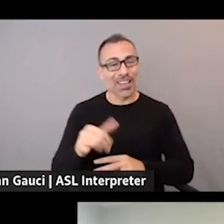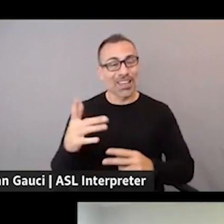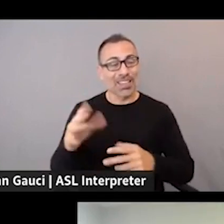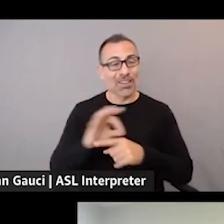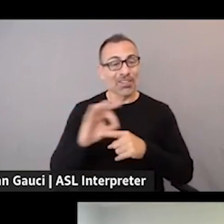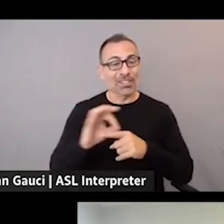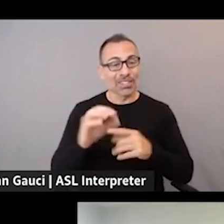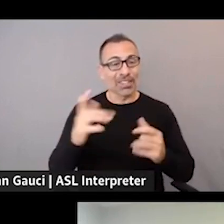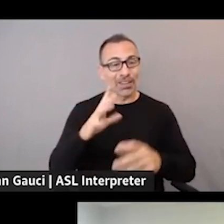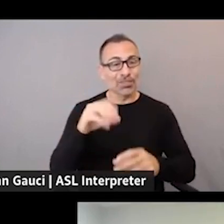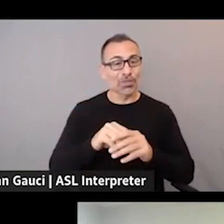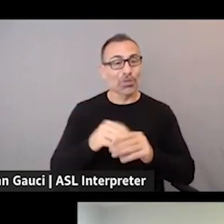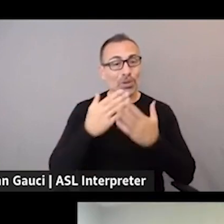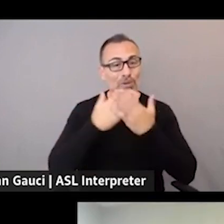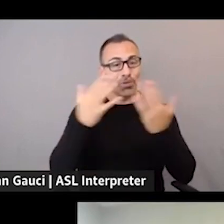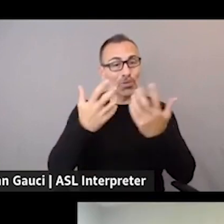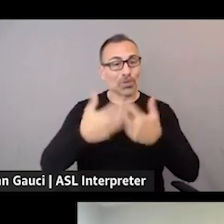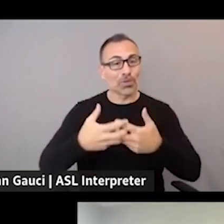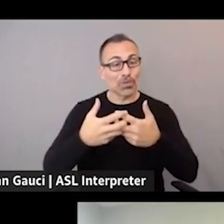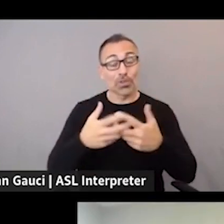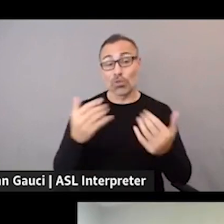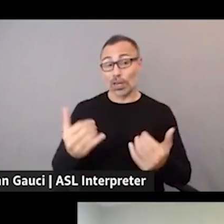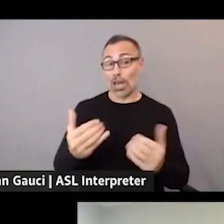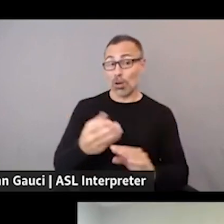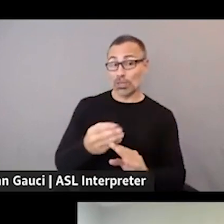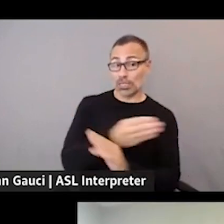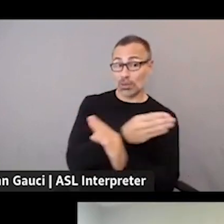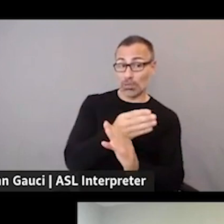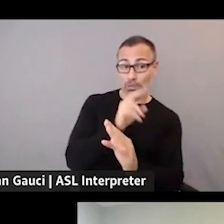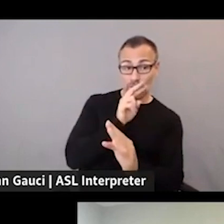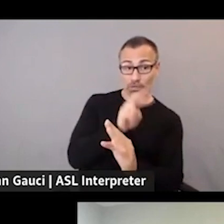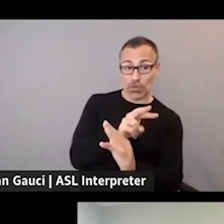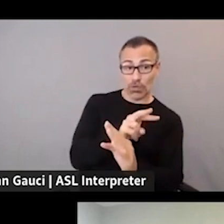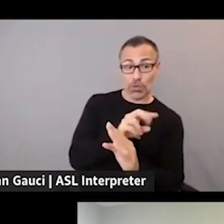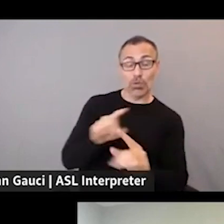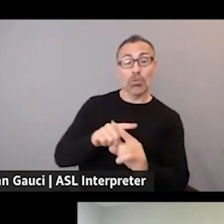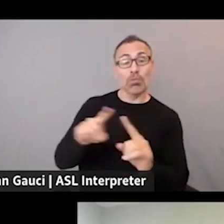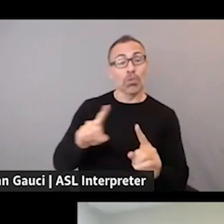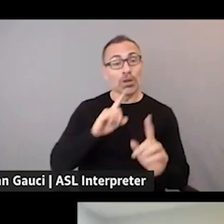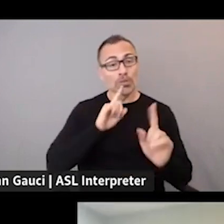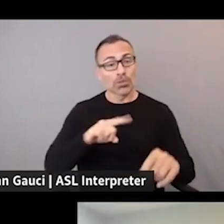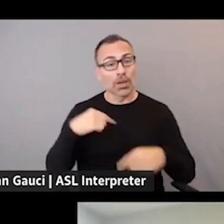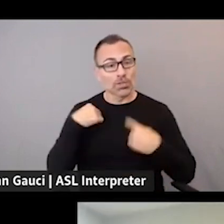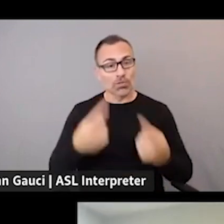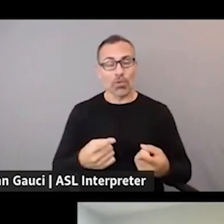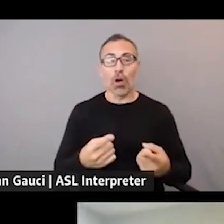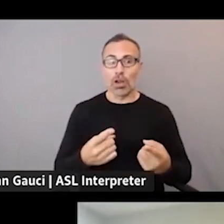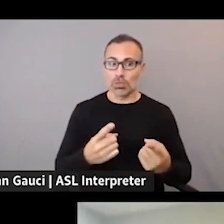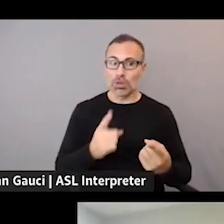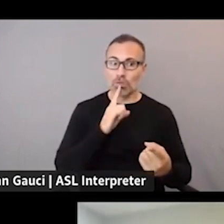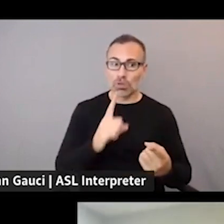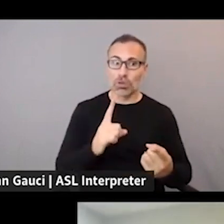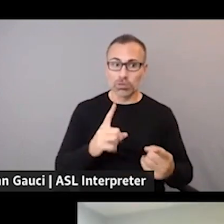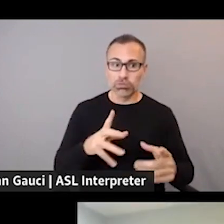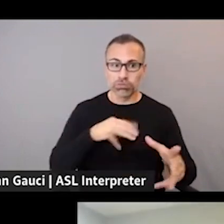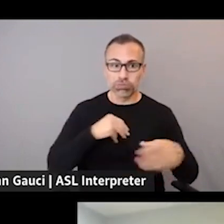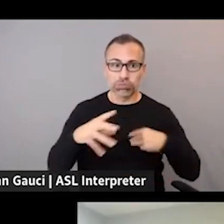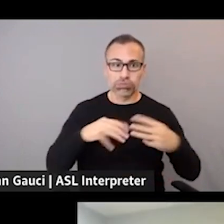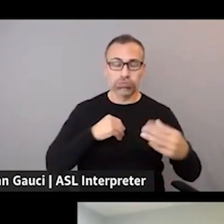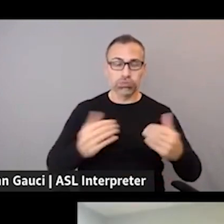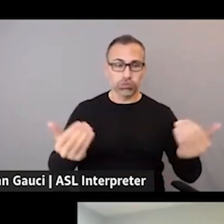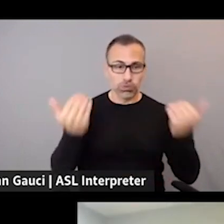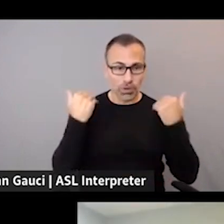to serverless. So it's in preview right now, but the response has been overwhelming, to be very honest. It's